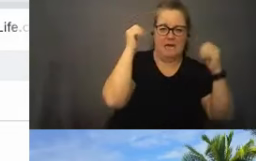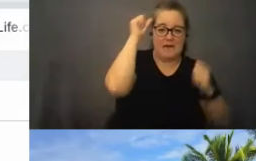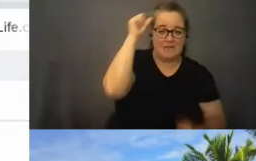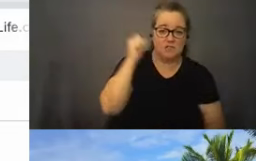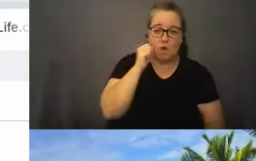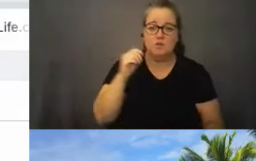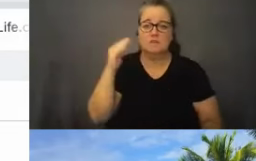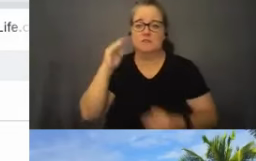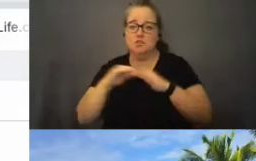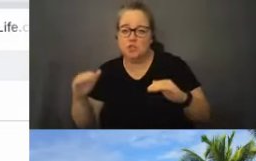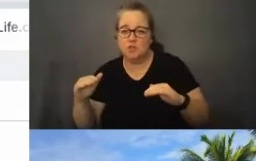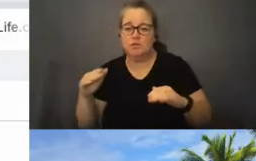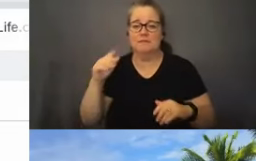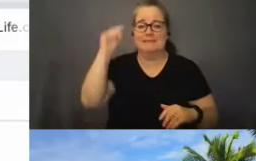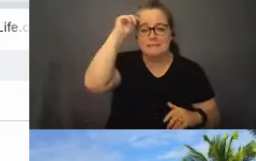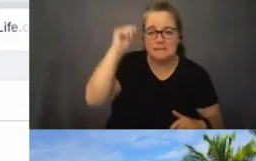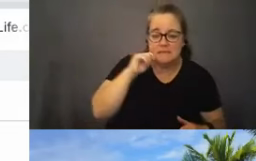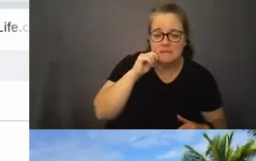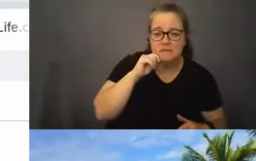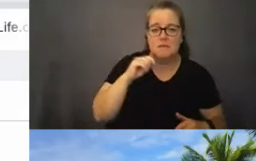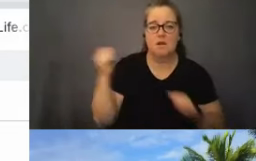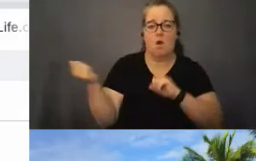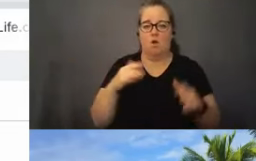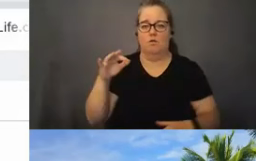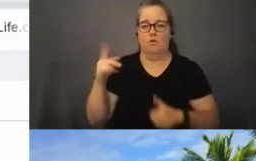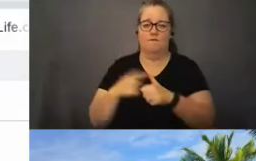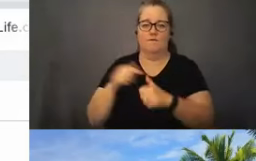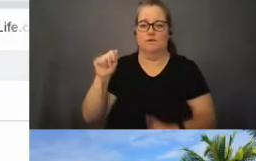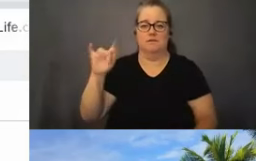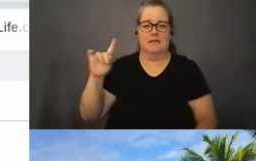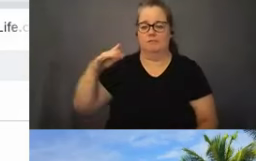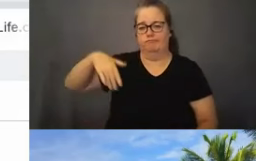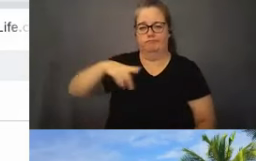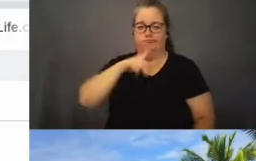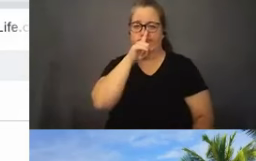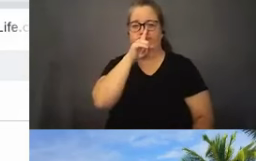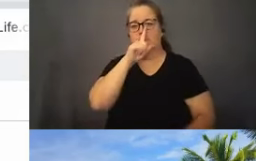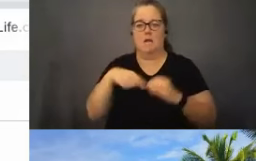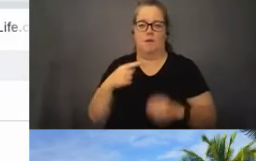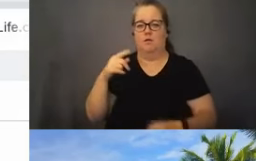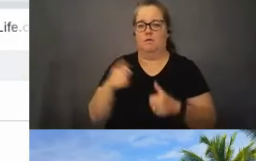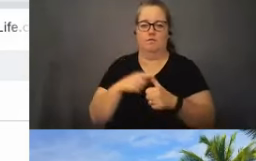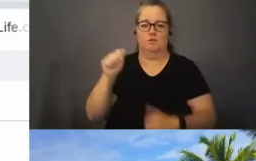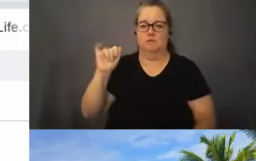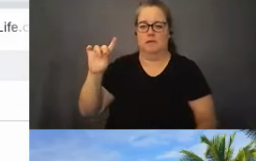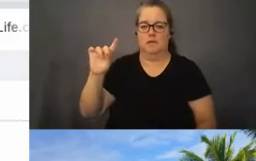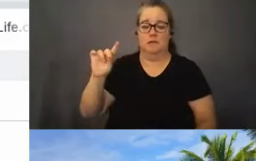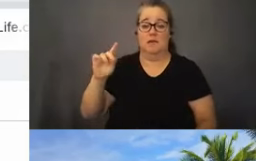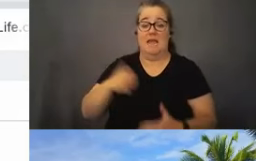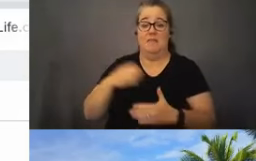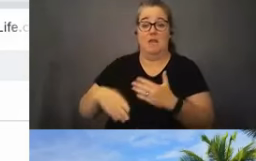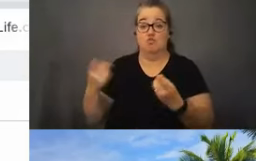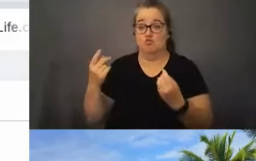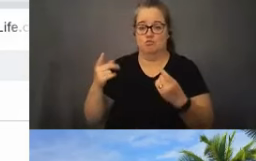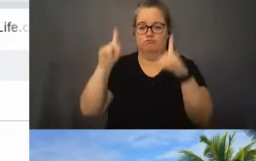ages, and also all of the first aid. And we haven't talked about first aid at all. And then at the end, you take a